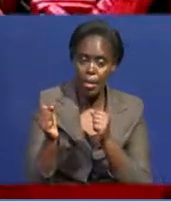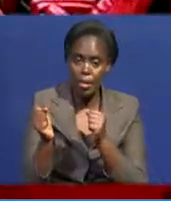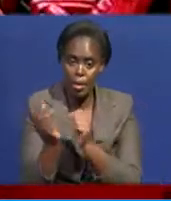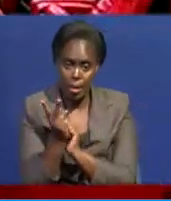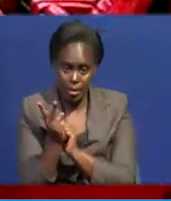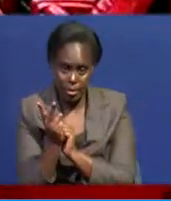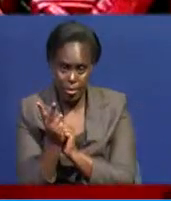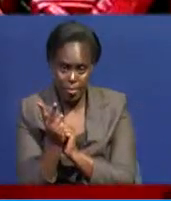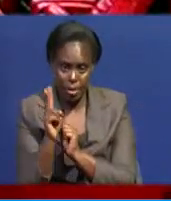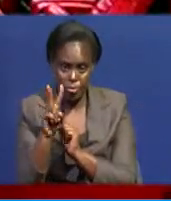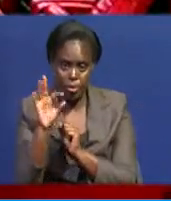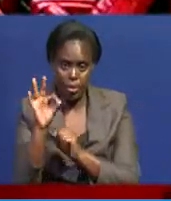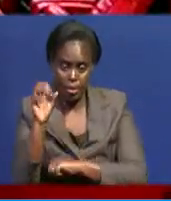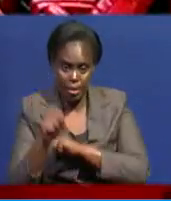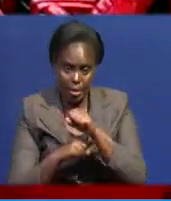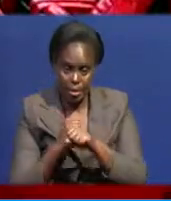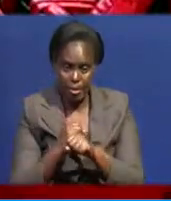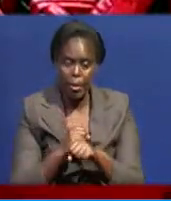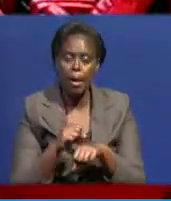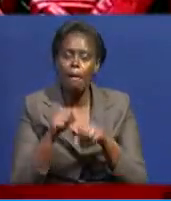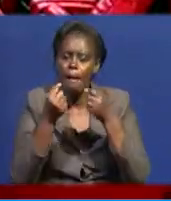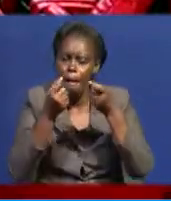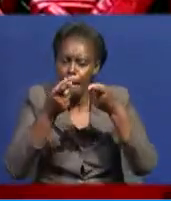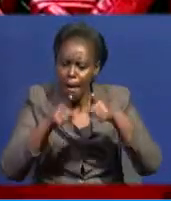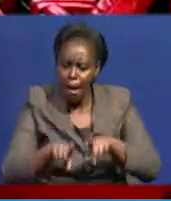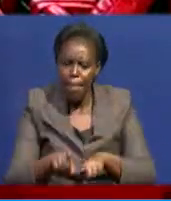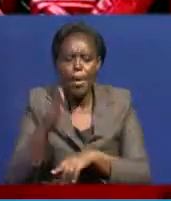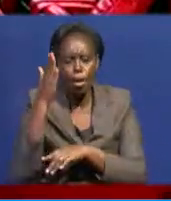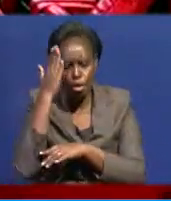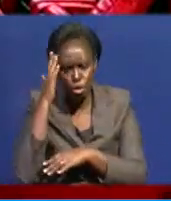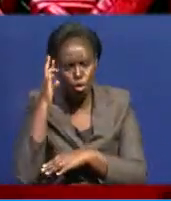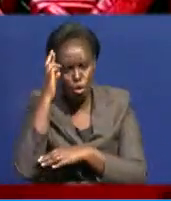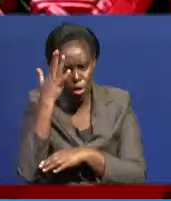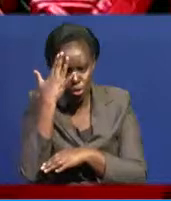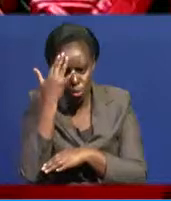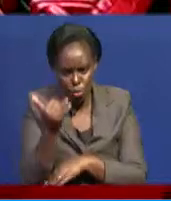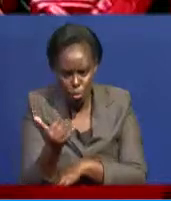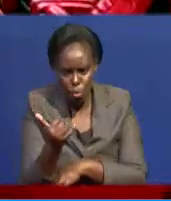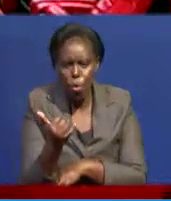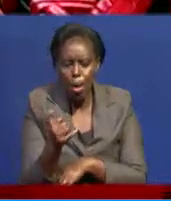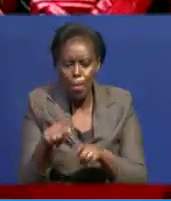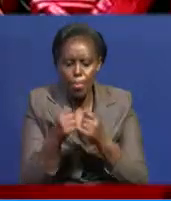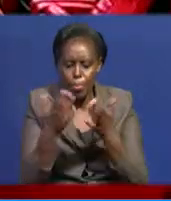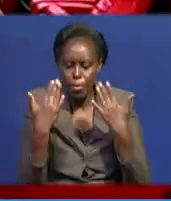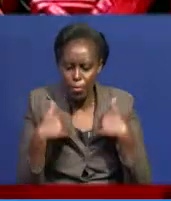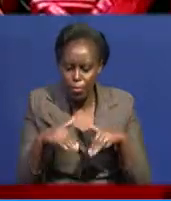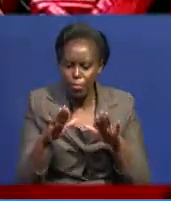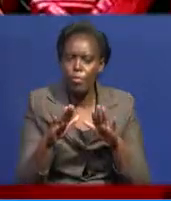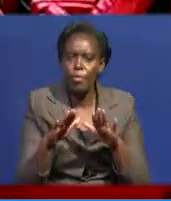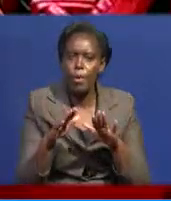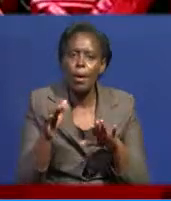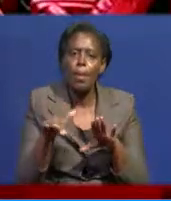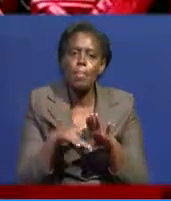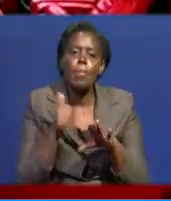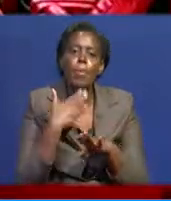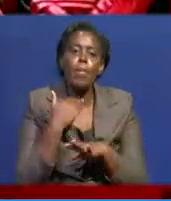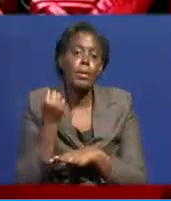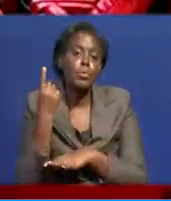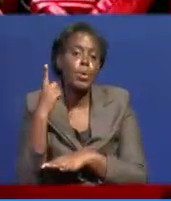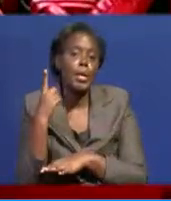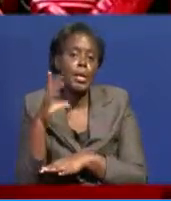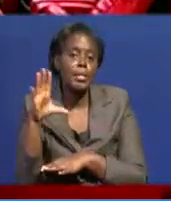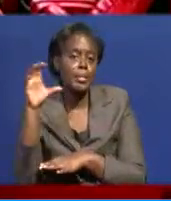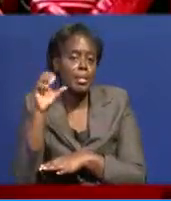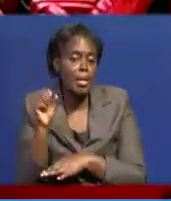2023, and if so, could he explain the reasons behind it? Also, the member will be seeking to understand from the Cabinet